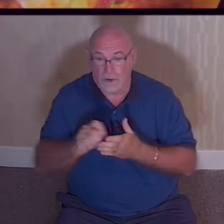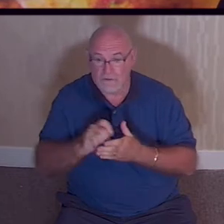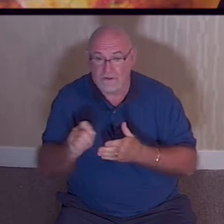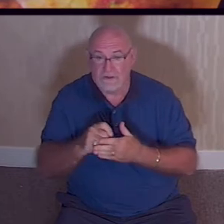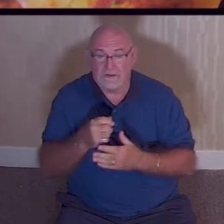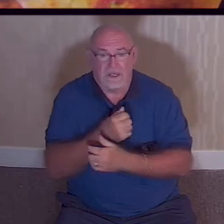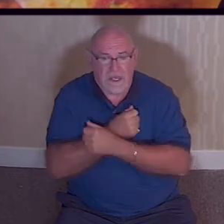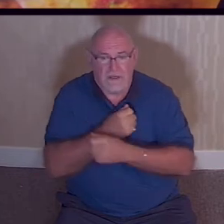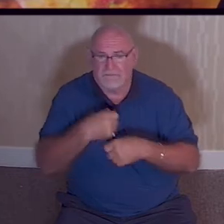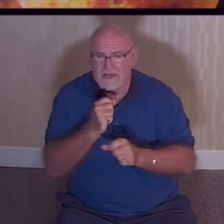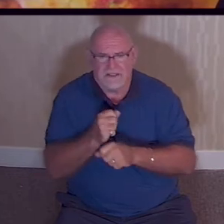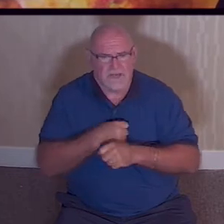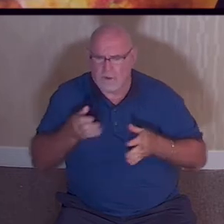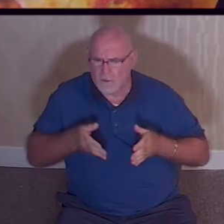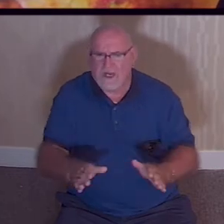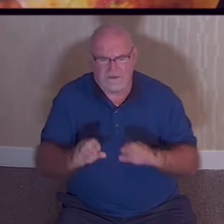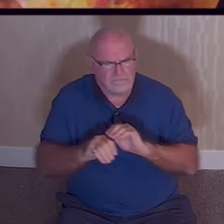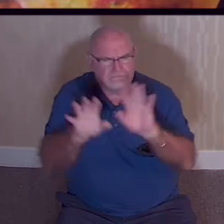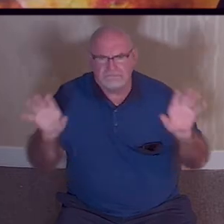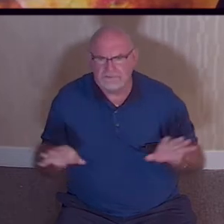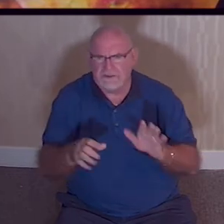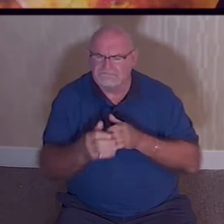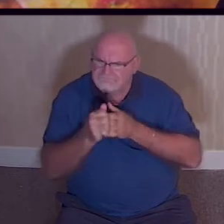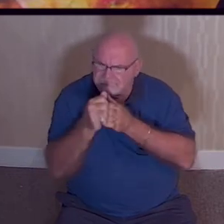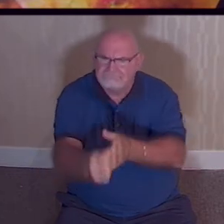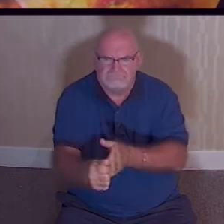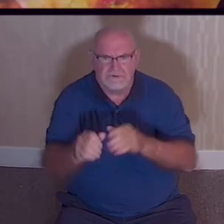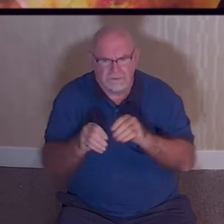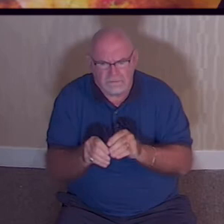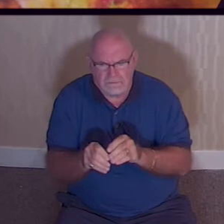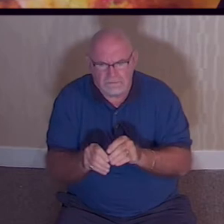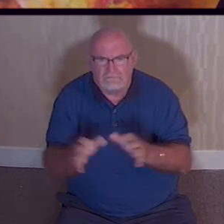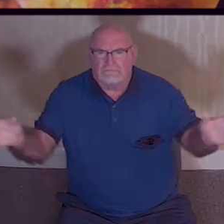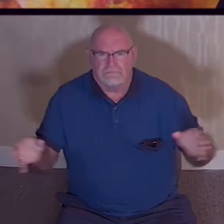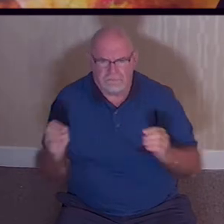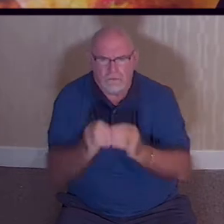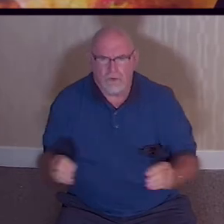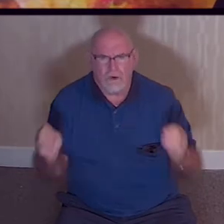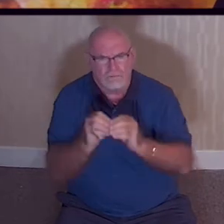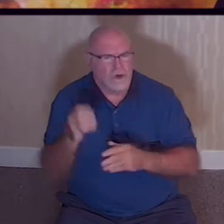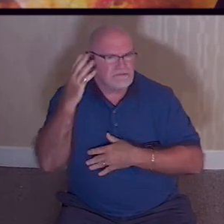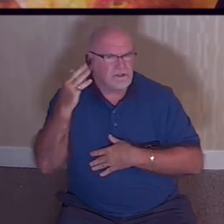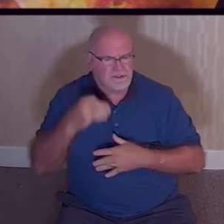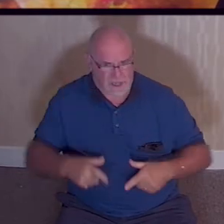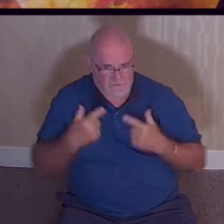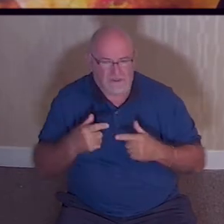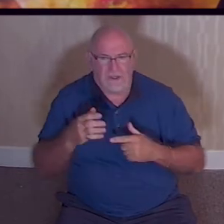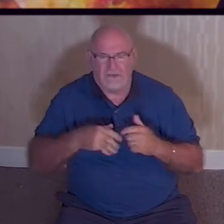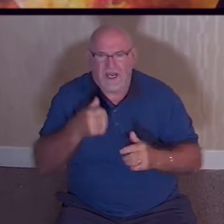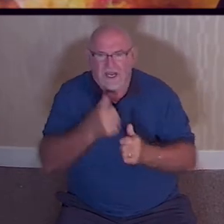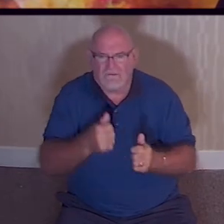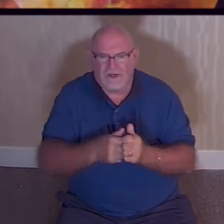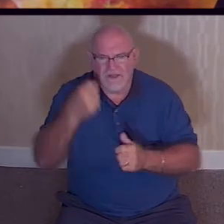"Love makes my way clear. It guides me in an ever-widening experience of living. My every thought